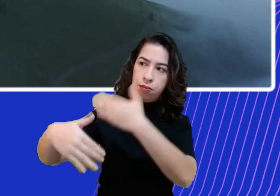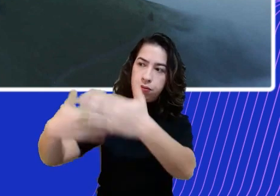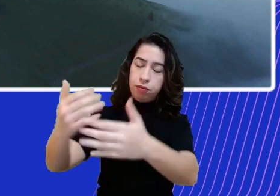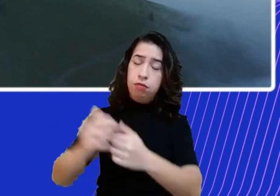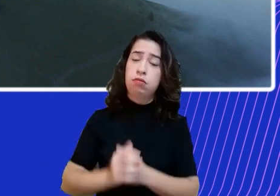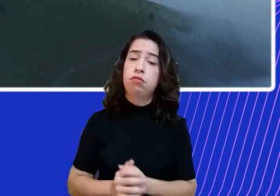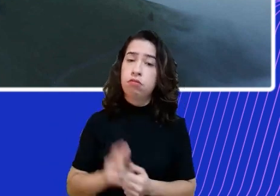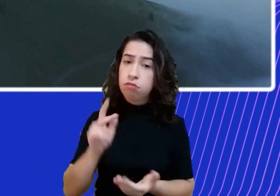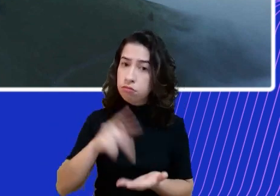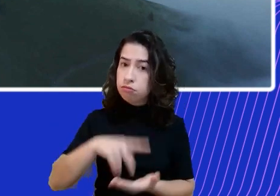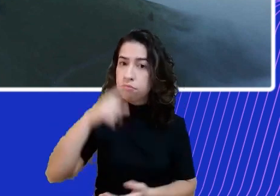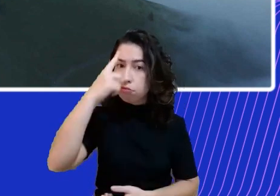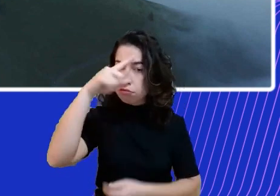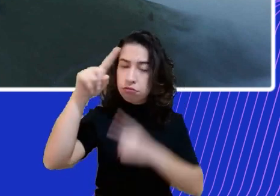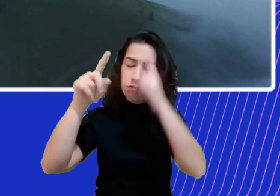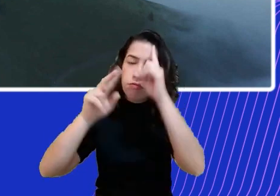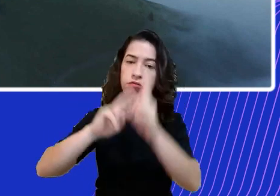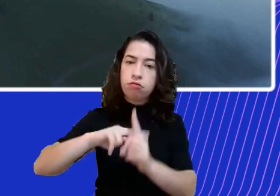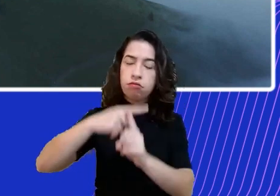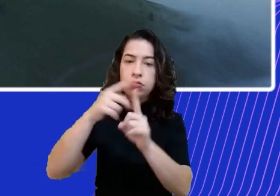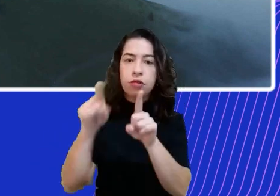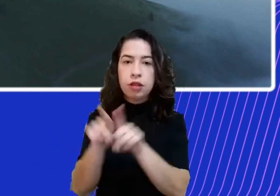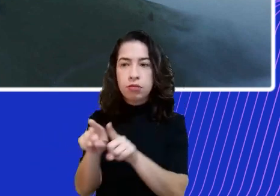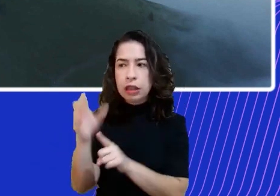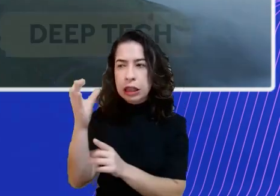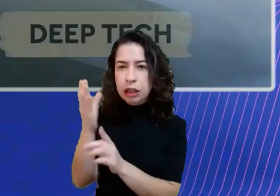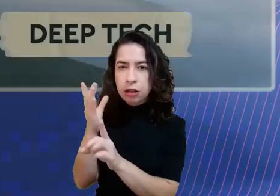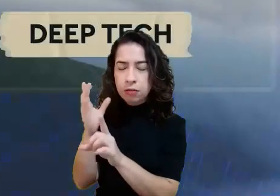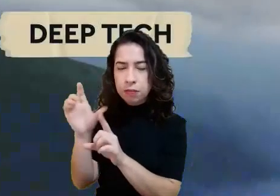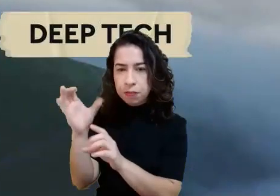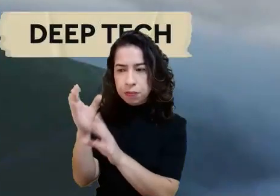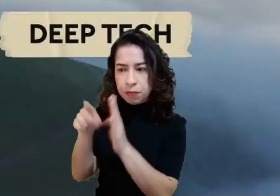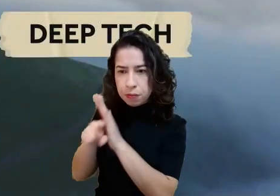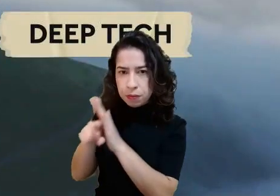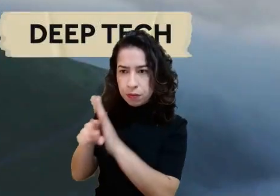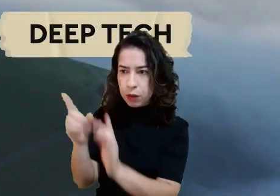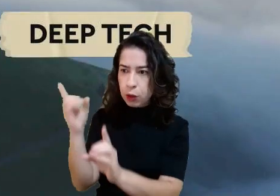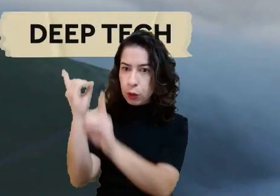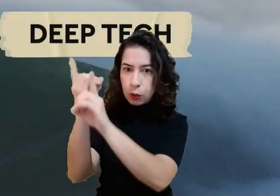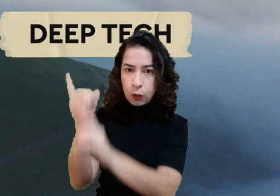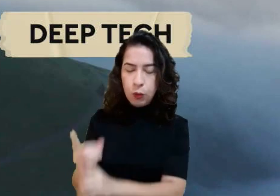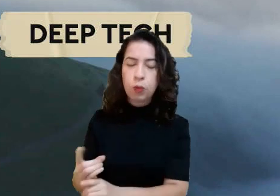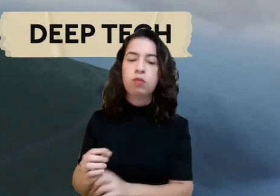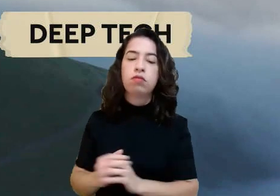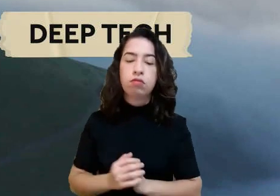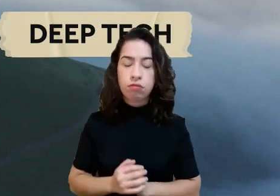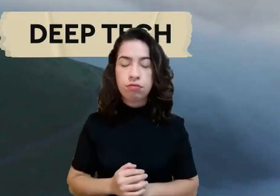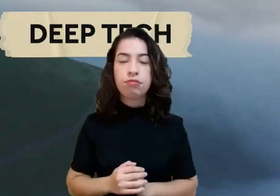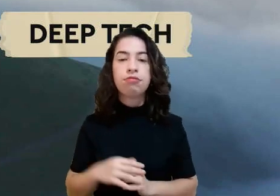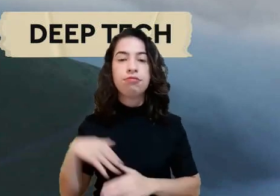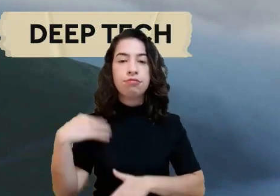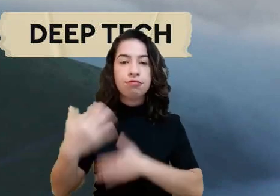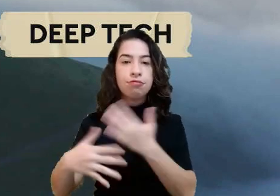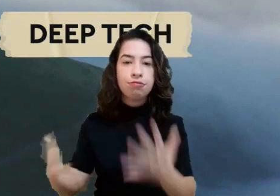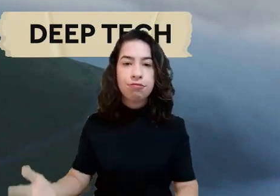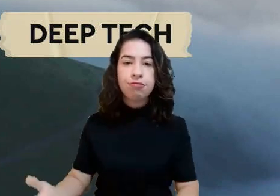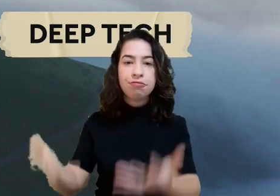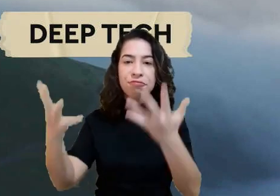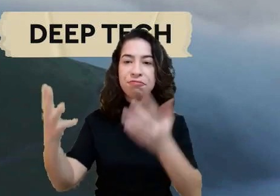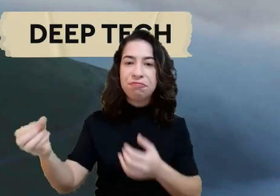time. So that's the scientific discovery, the perspective of the deep tech. And with that, we are going to